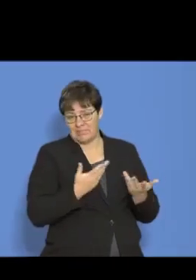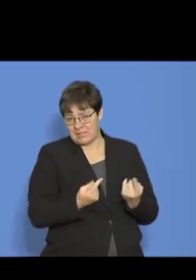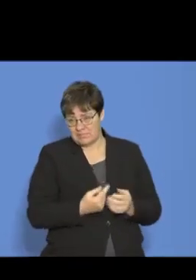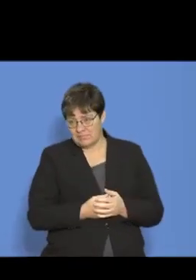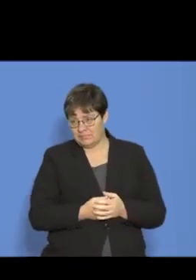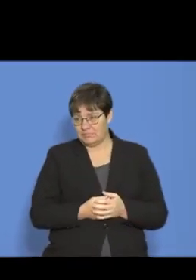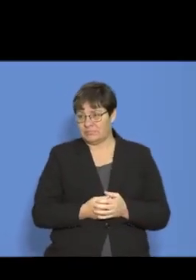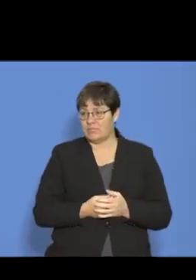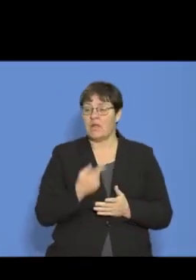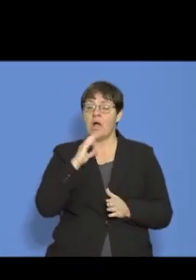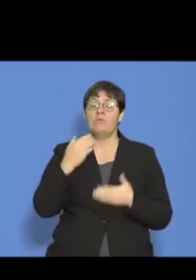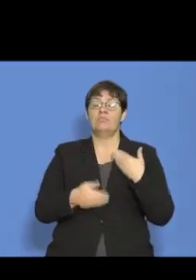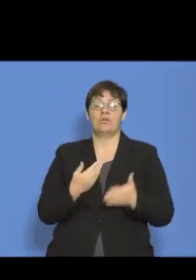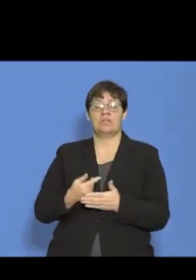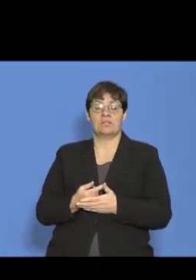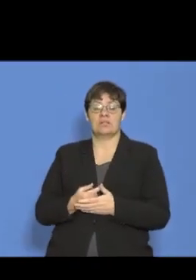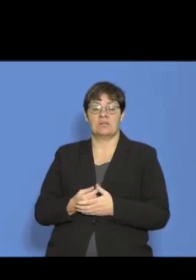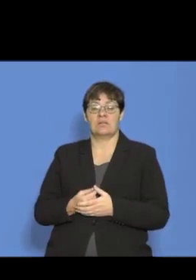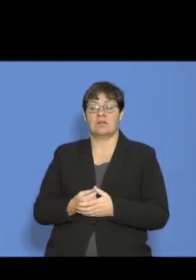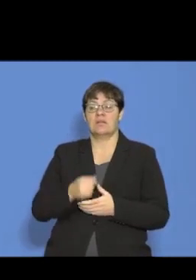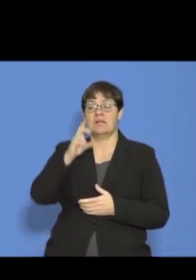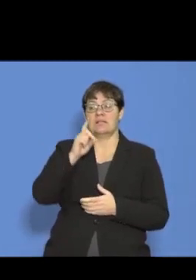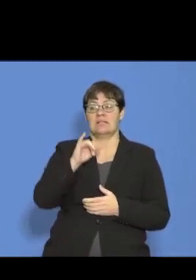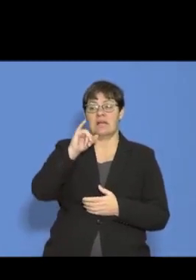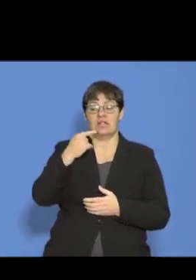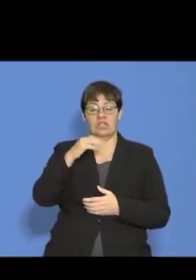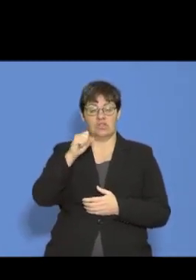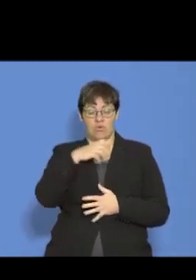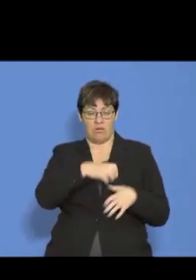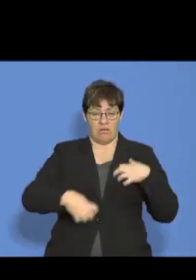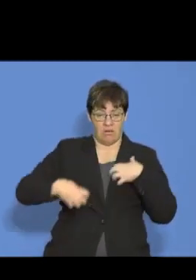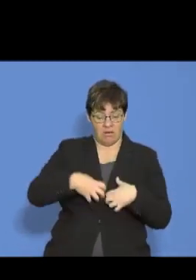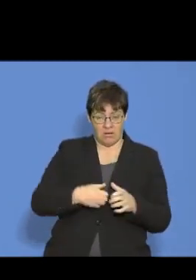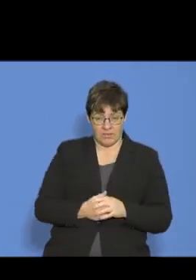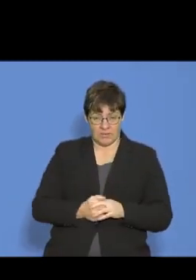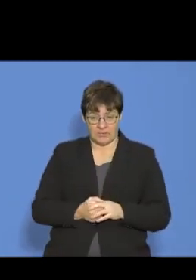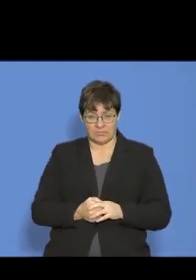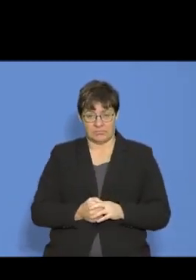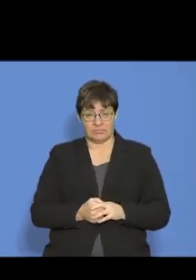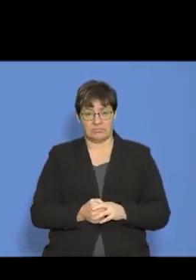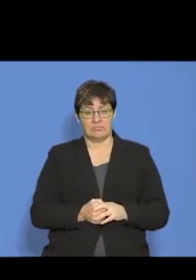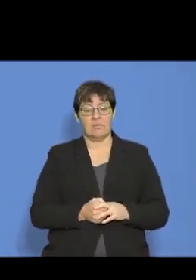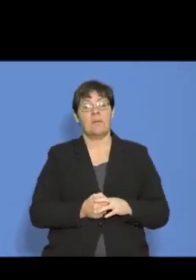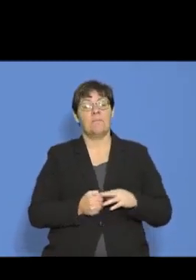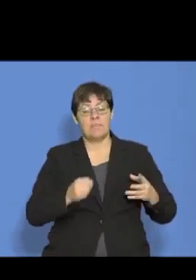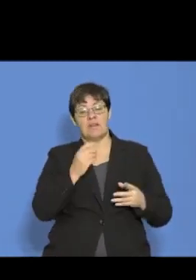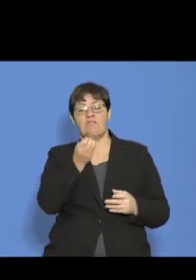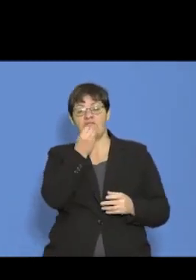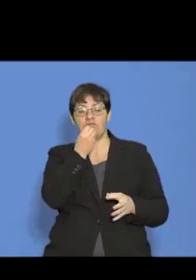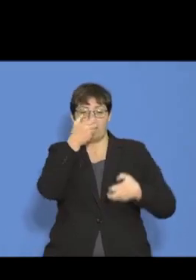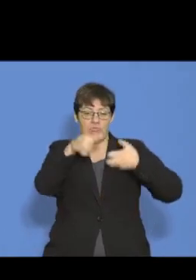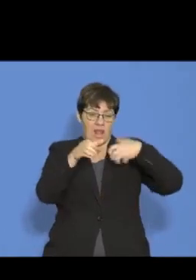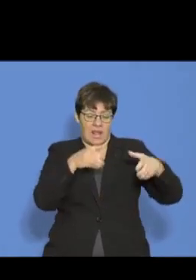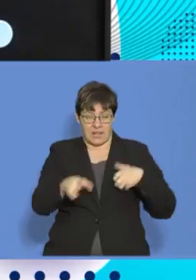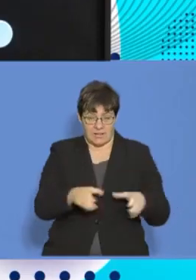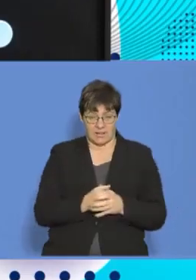So what happens during the process of digestion? Again, digestion refers to breaking down the